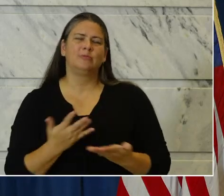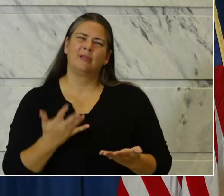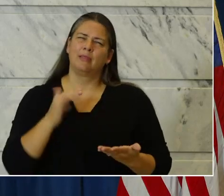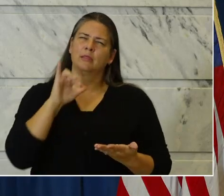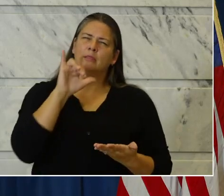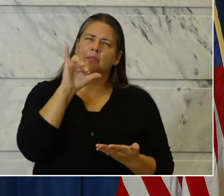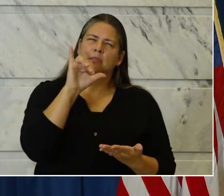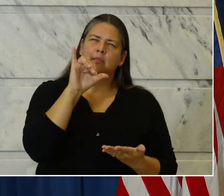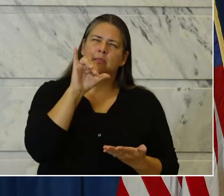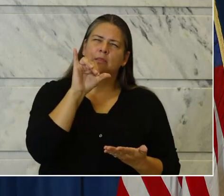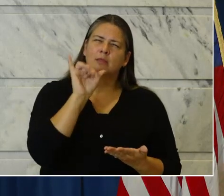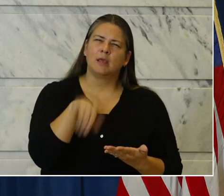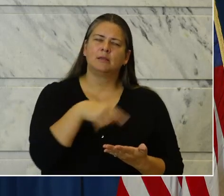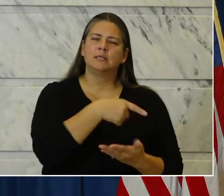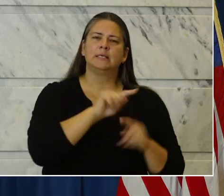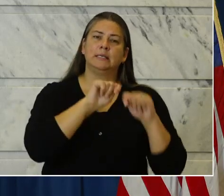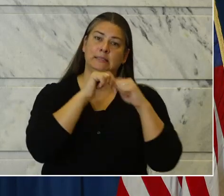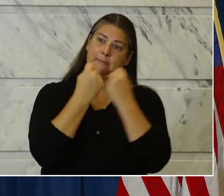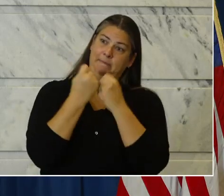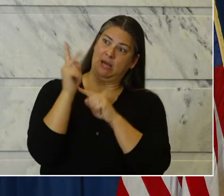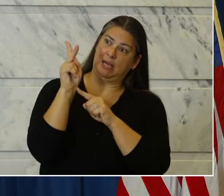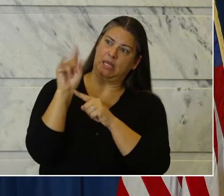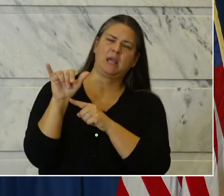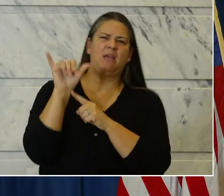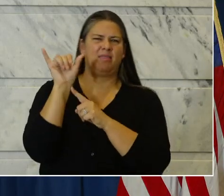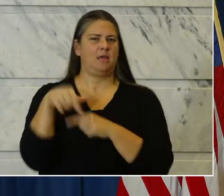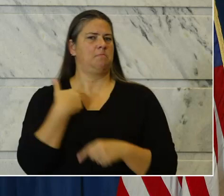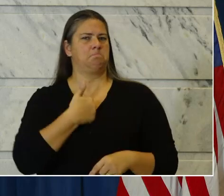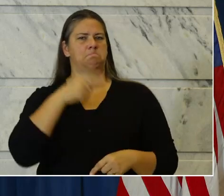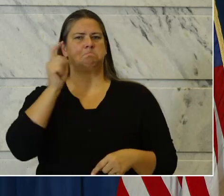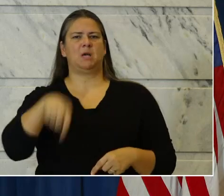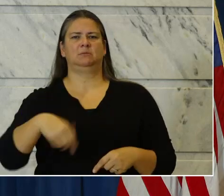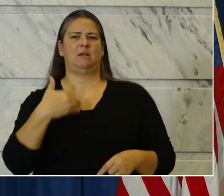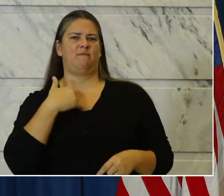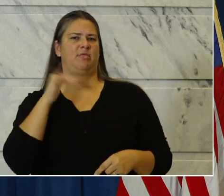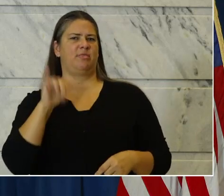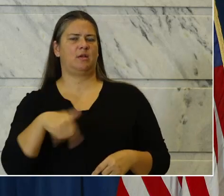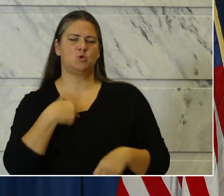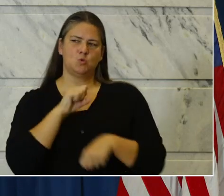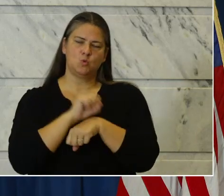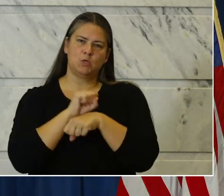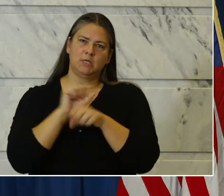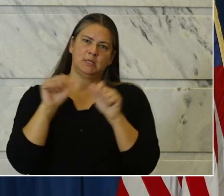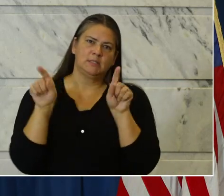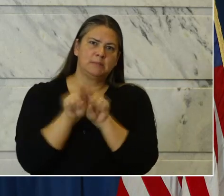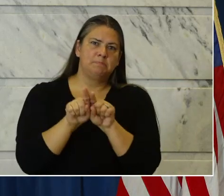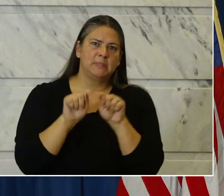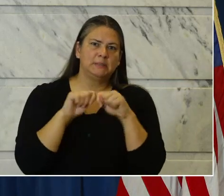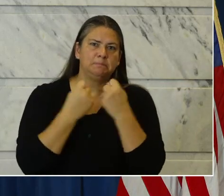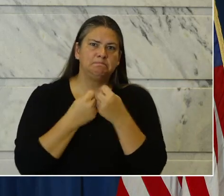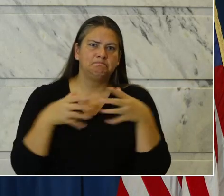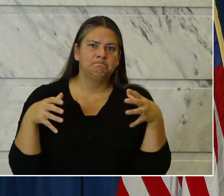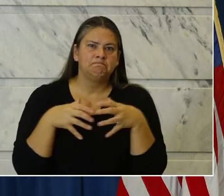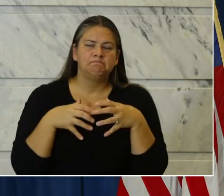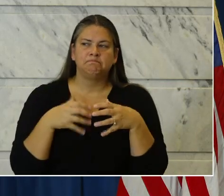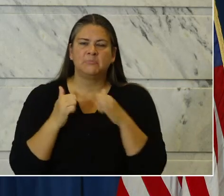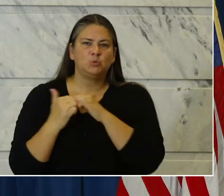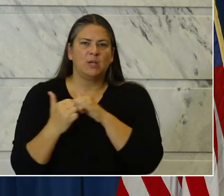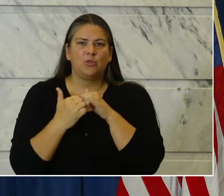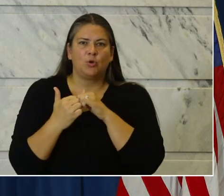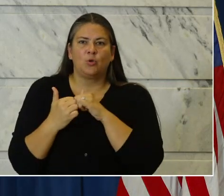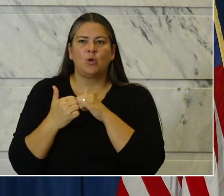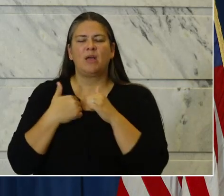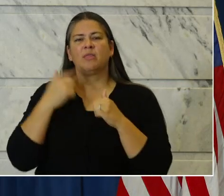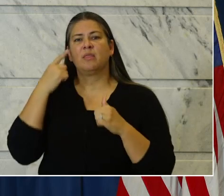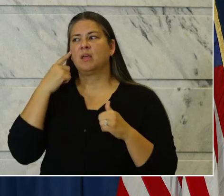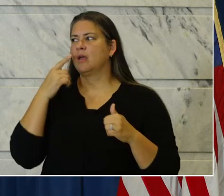one where Team Kentucky is what we've got to have. Everybody working on the same team, getting it done together. I think this is